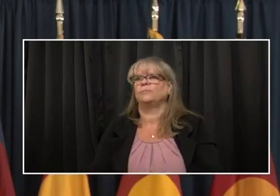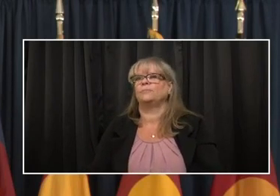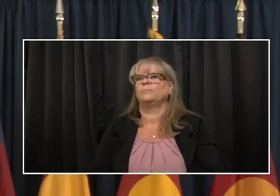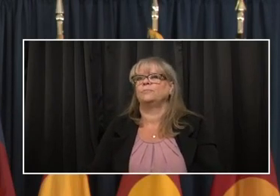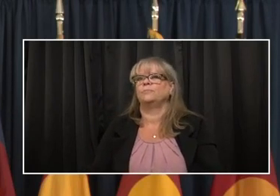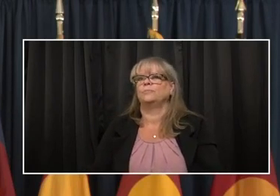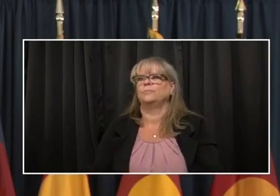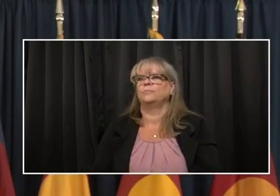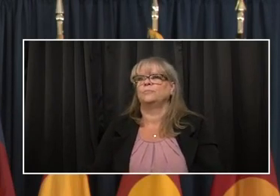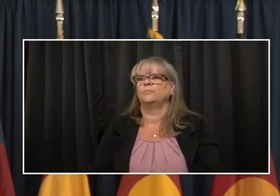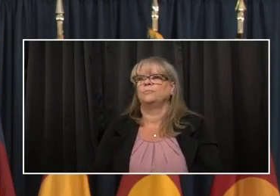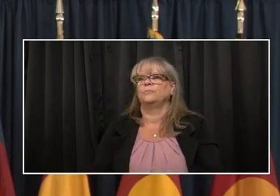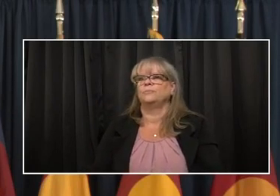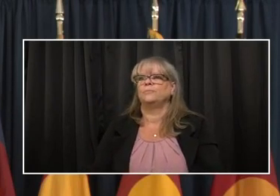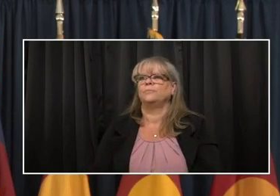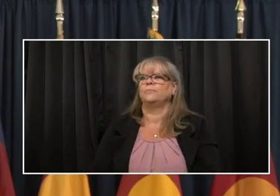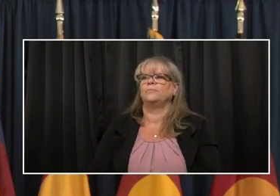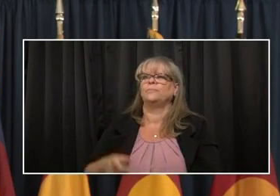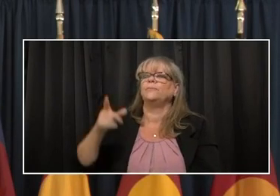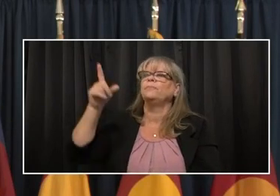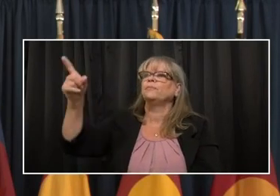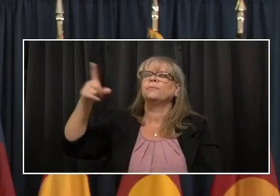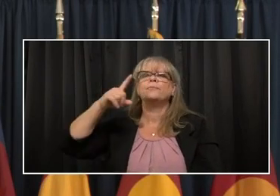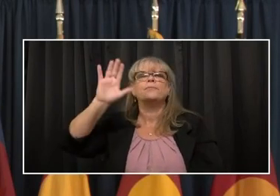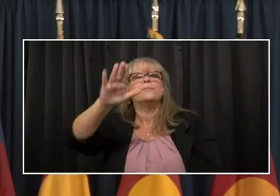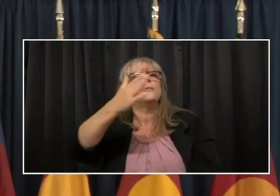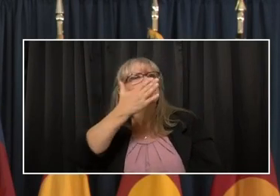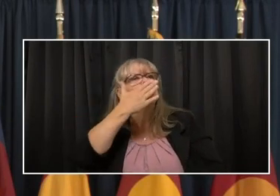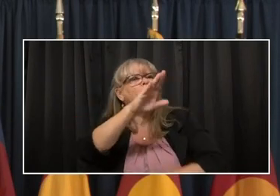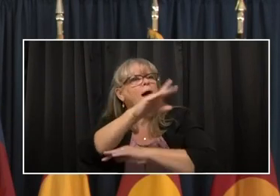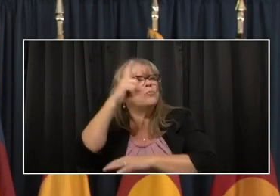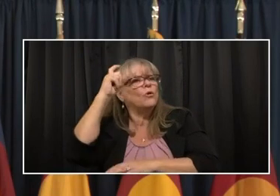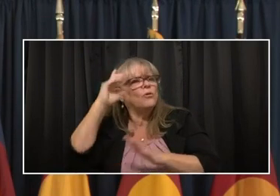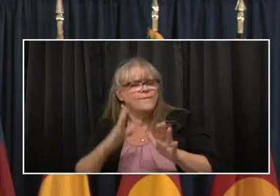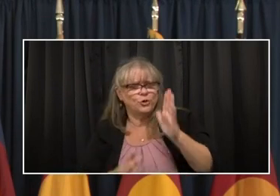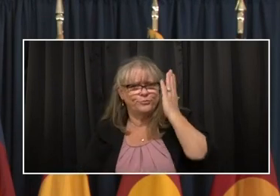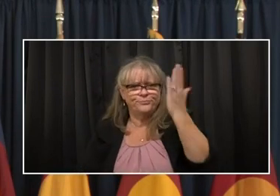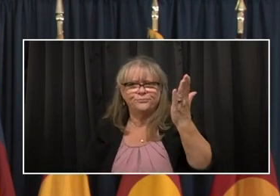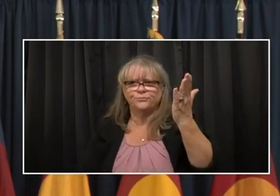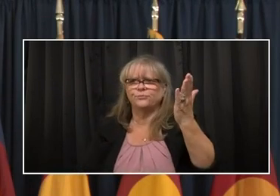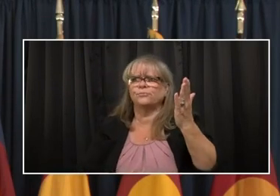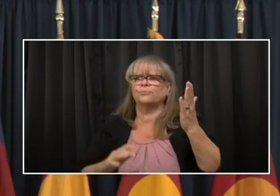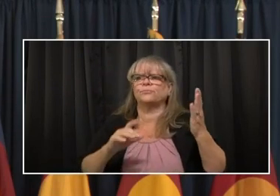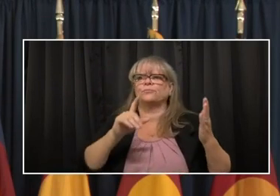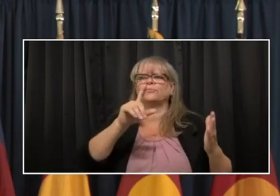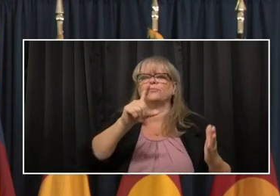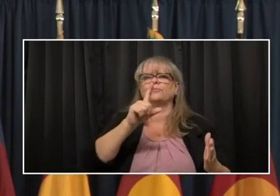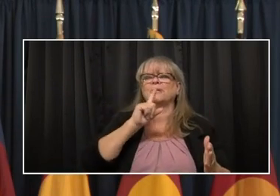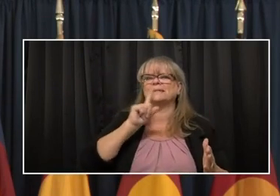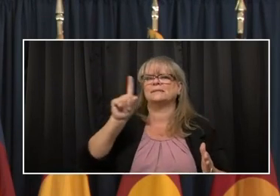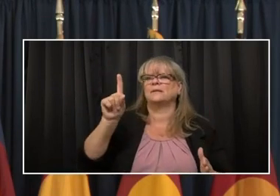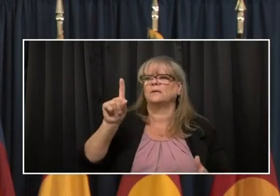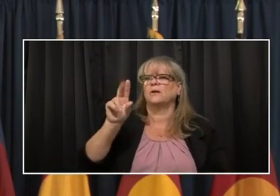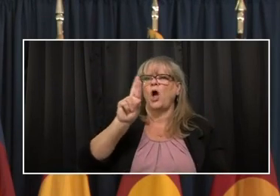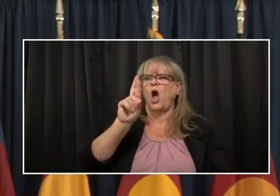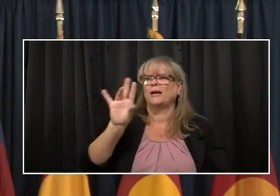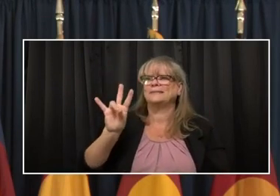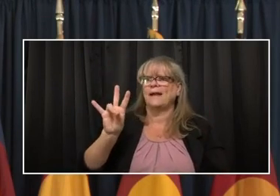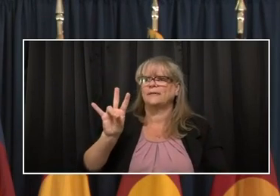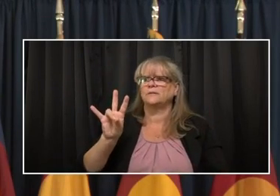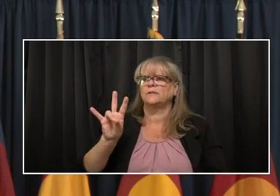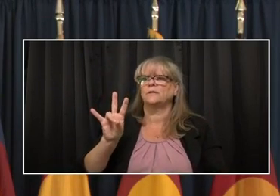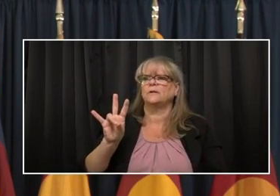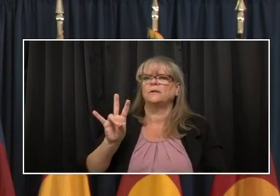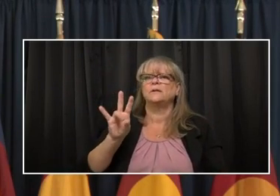Governor, good afternoon. It's David Clue at Denver 7. I want to change topics for just a moment if I can. We lost a state park ranger this morning.